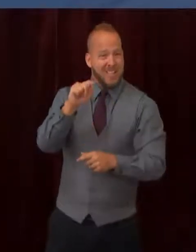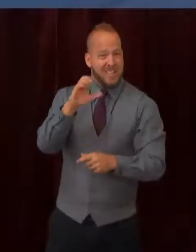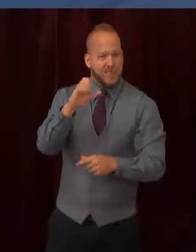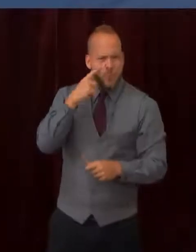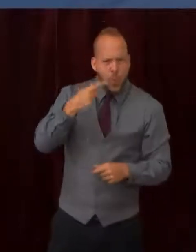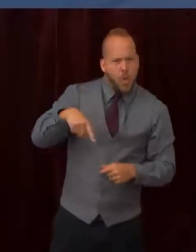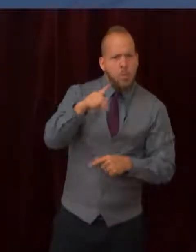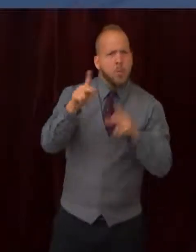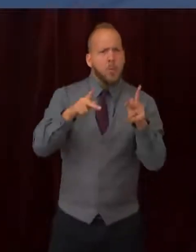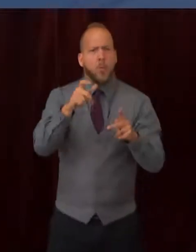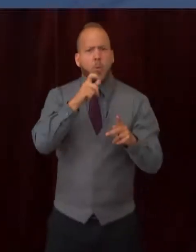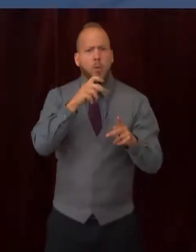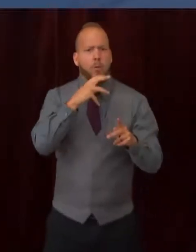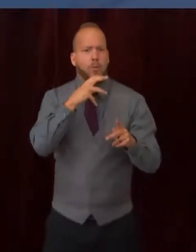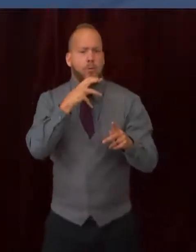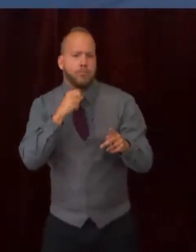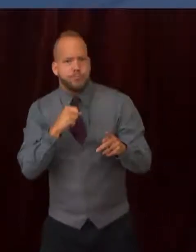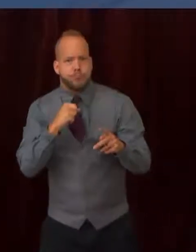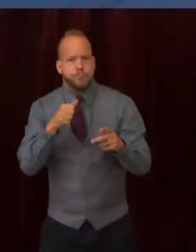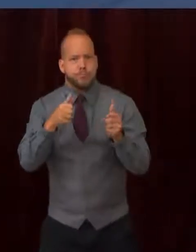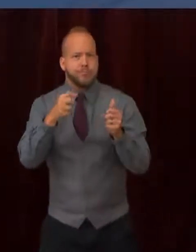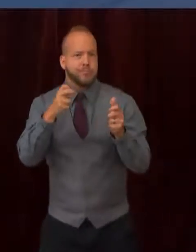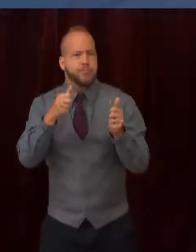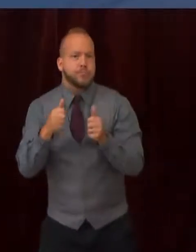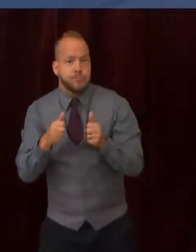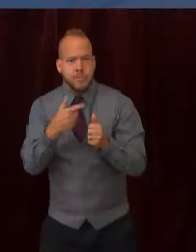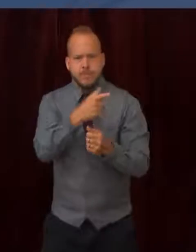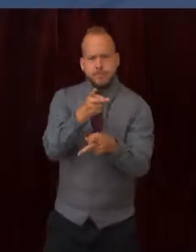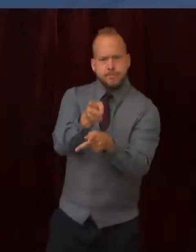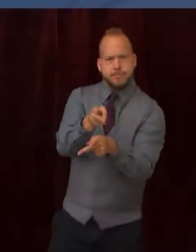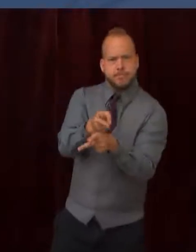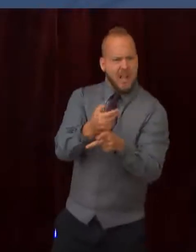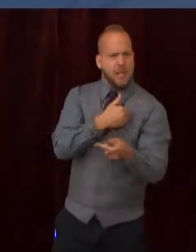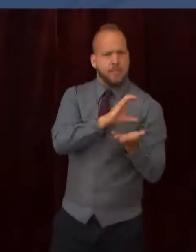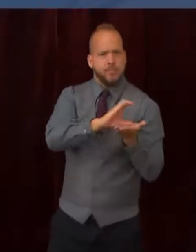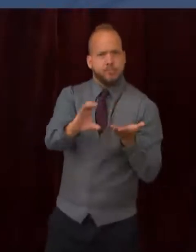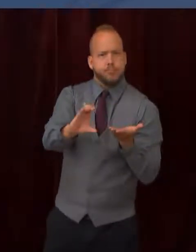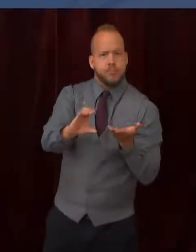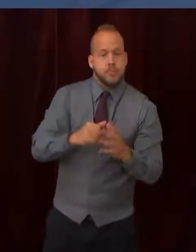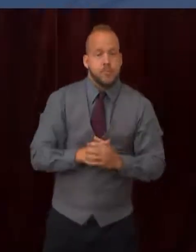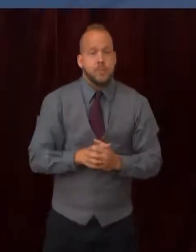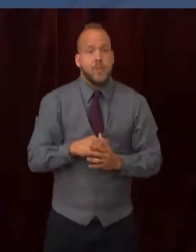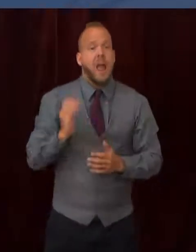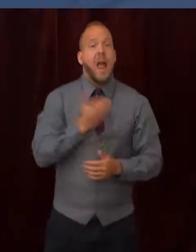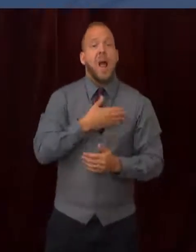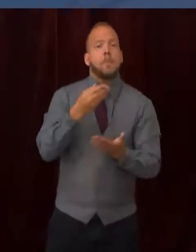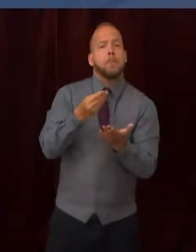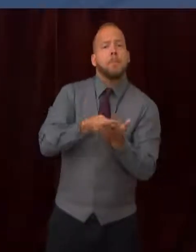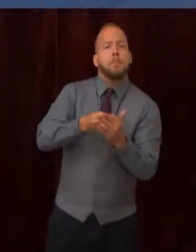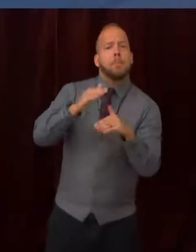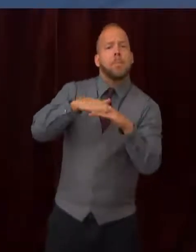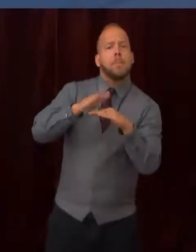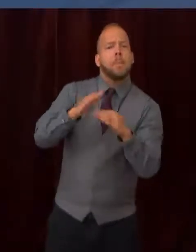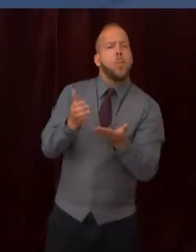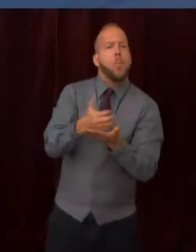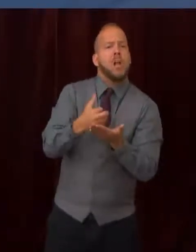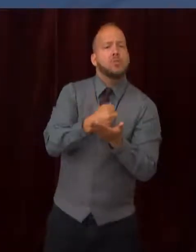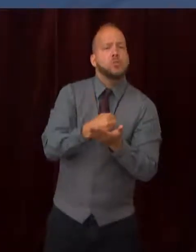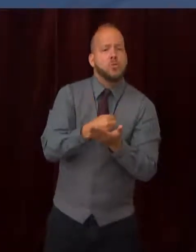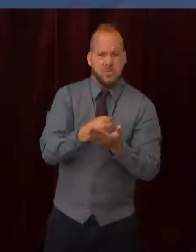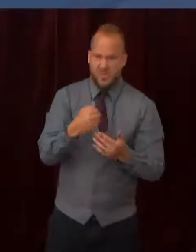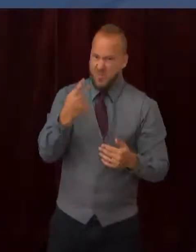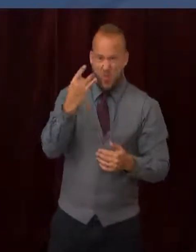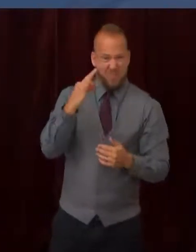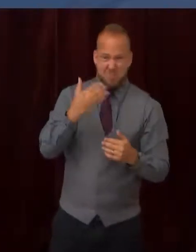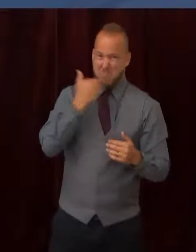much or more than anyone else. We've adopted the best paid family and medical leave program in the United